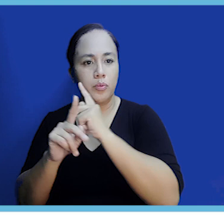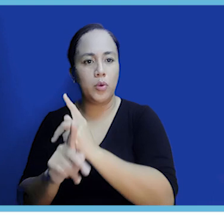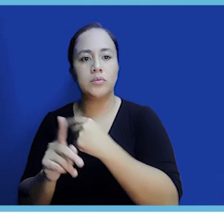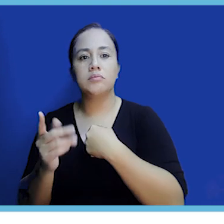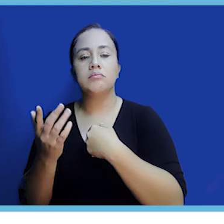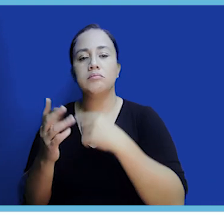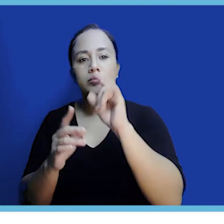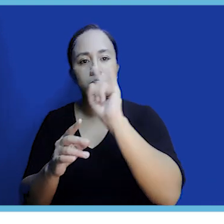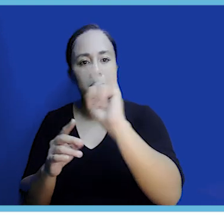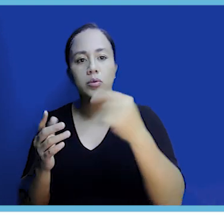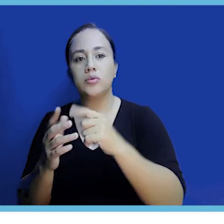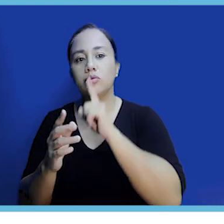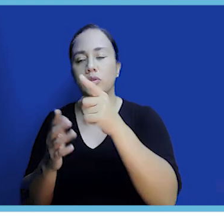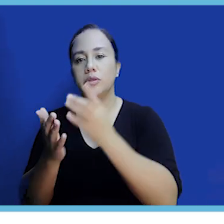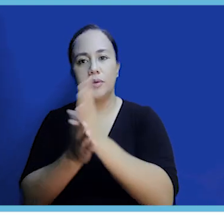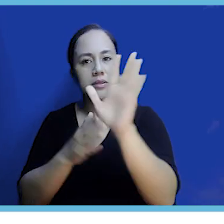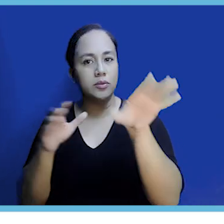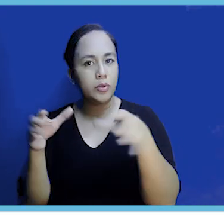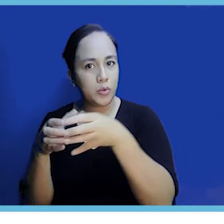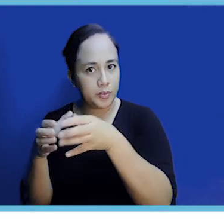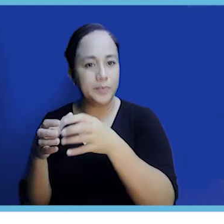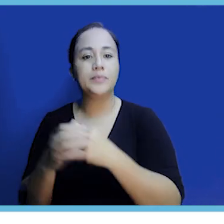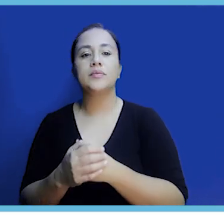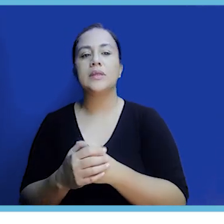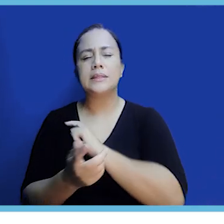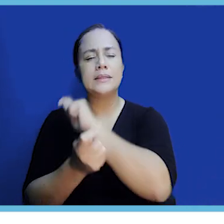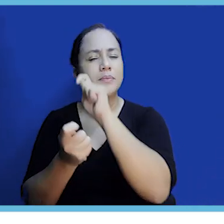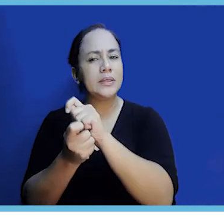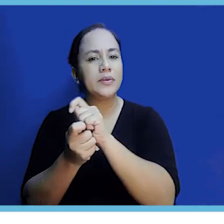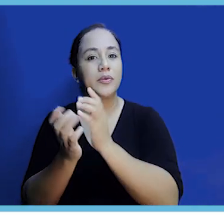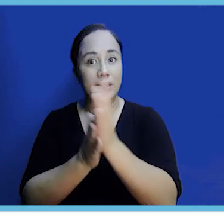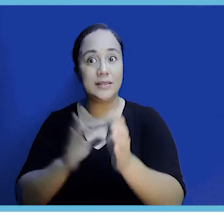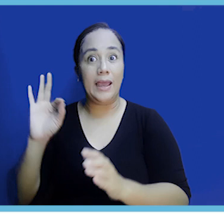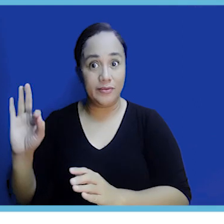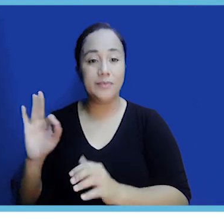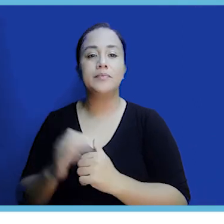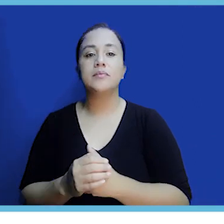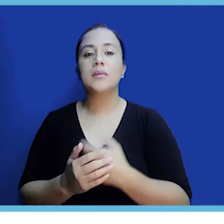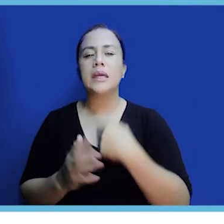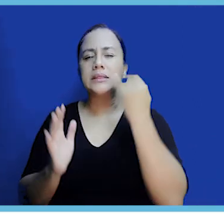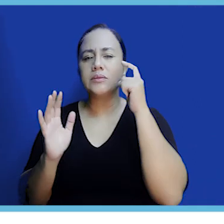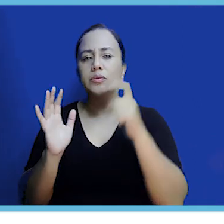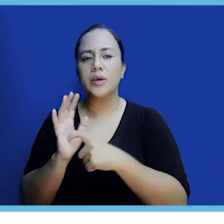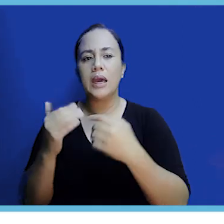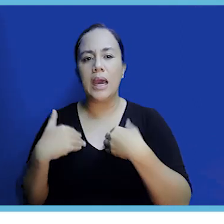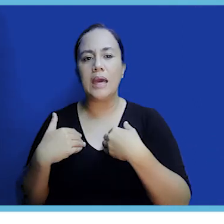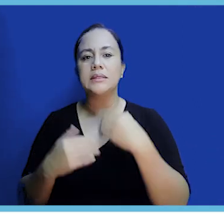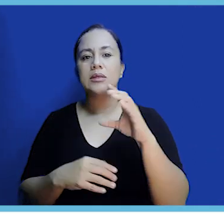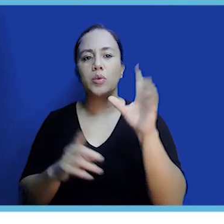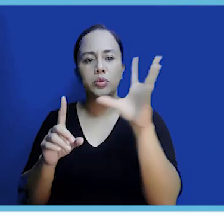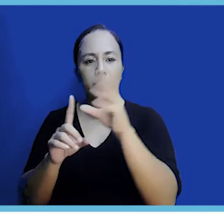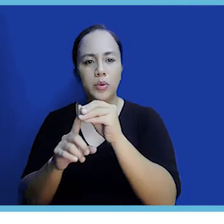promote, protect, and ensure the rights in the convention. F. Specific rights. Identify